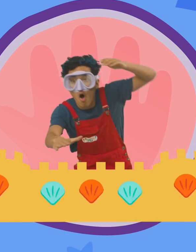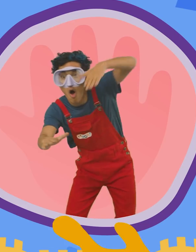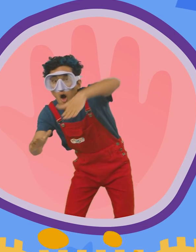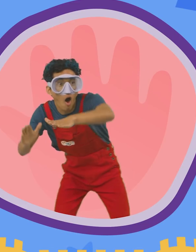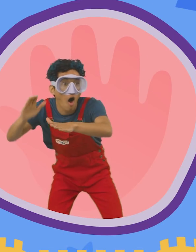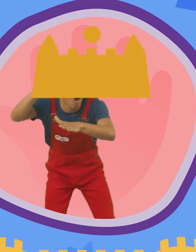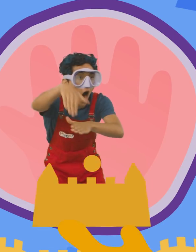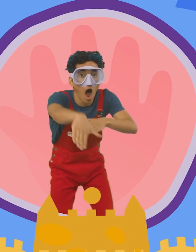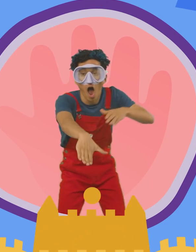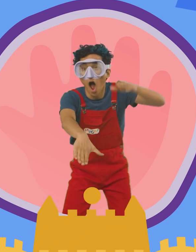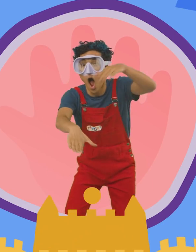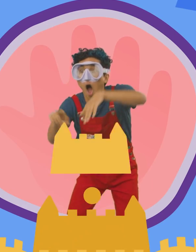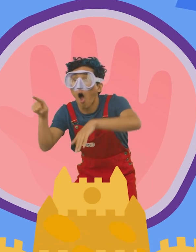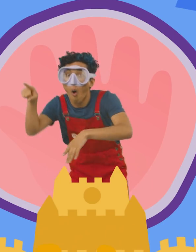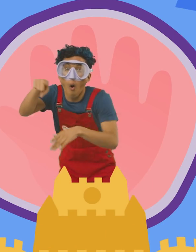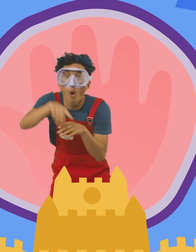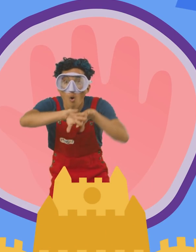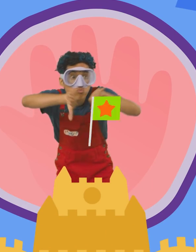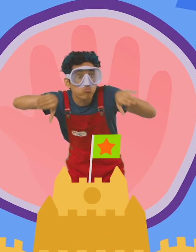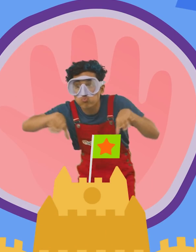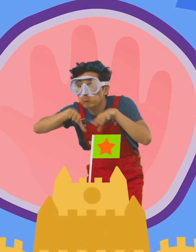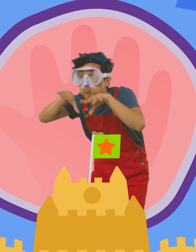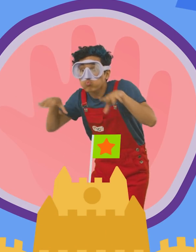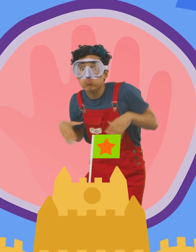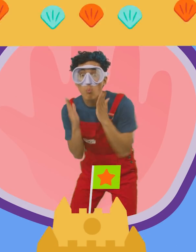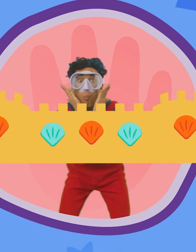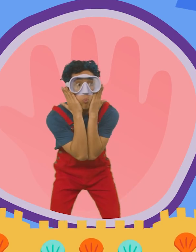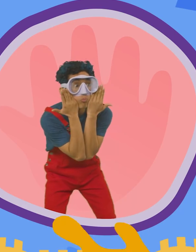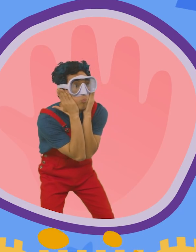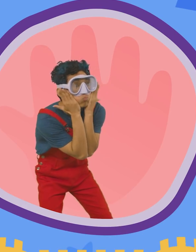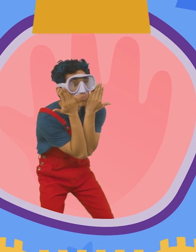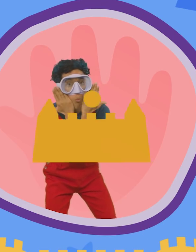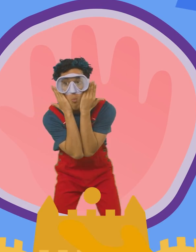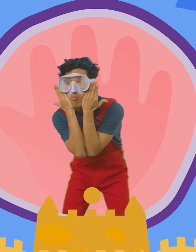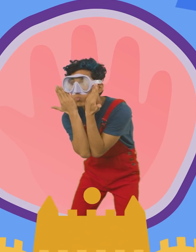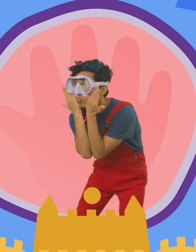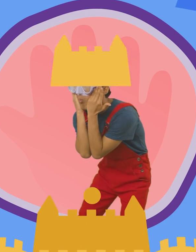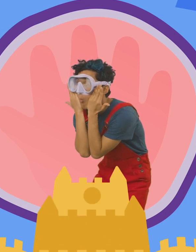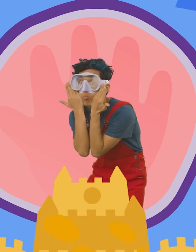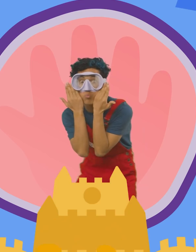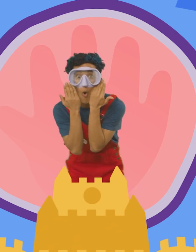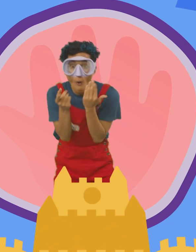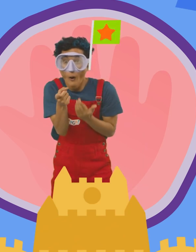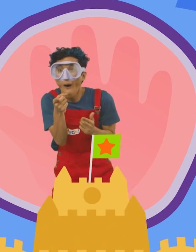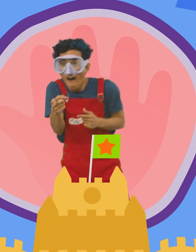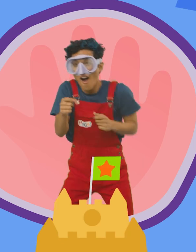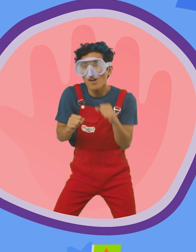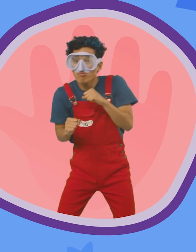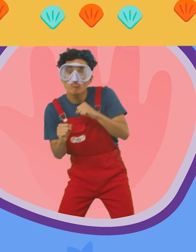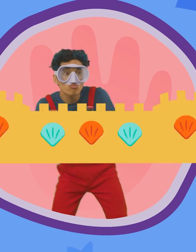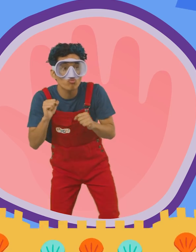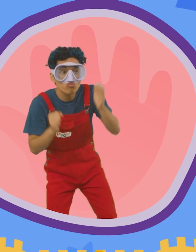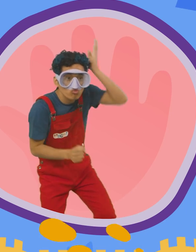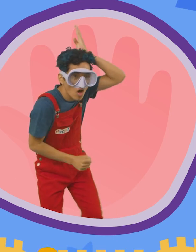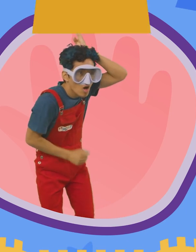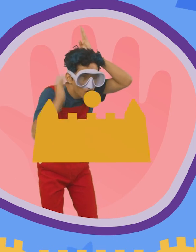Let's build, build, build a castle. Build, build, build a castle.